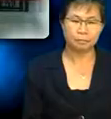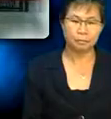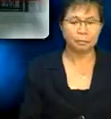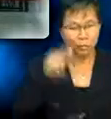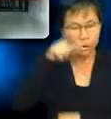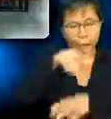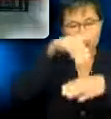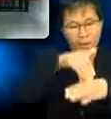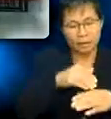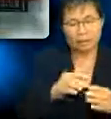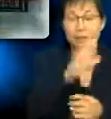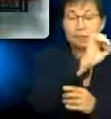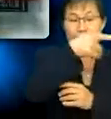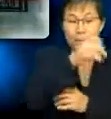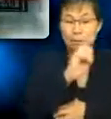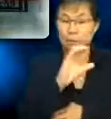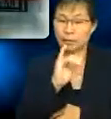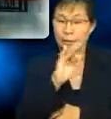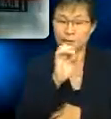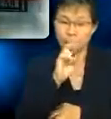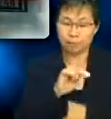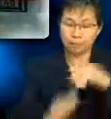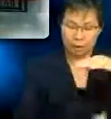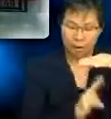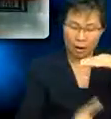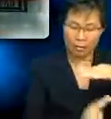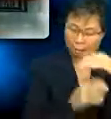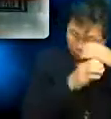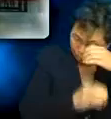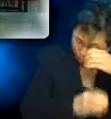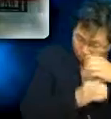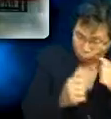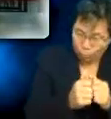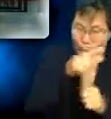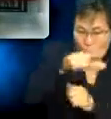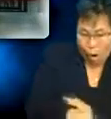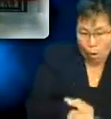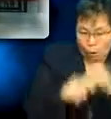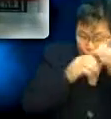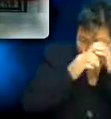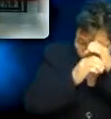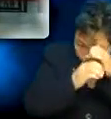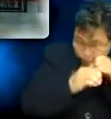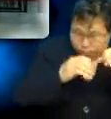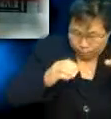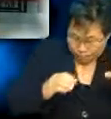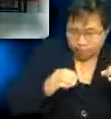Look at the specimen under a light microscope with low magnification.